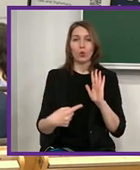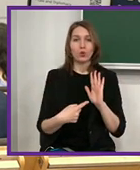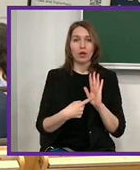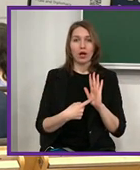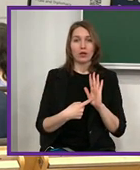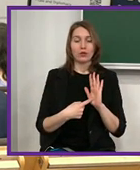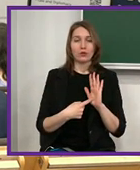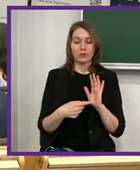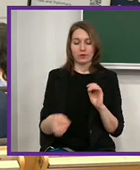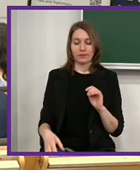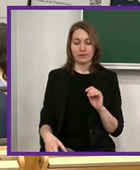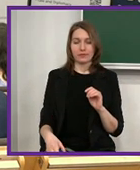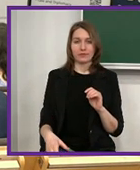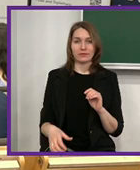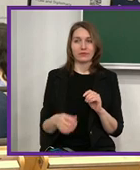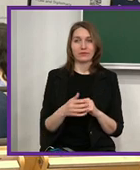immediate reactions from